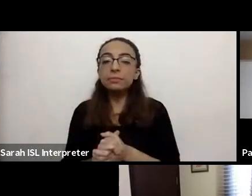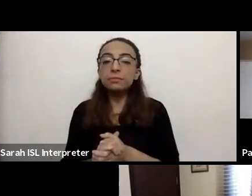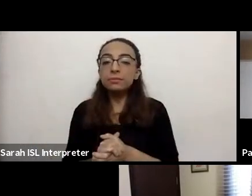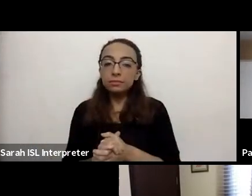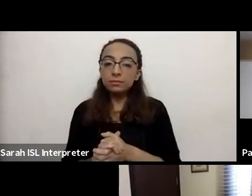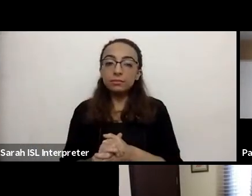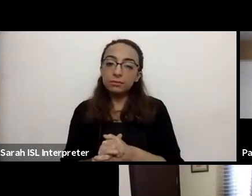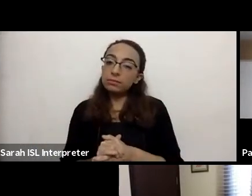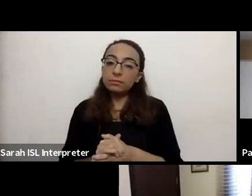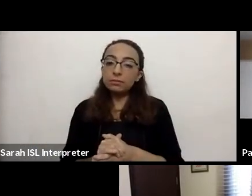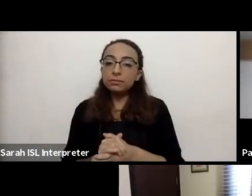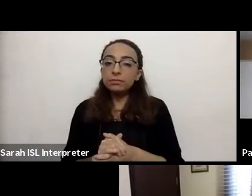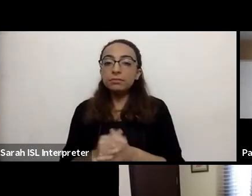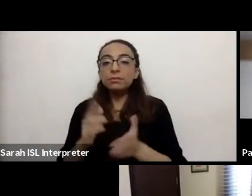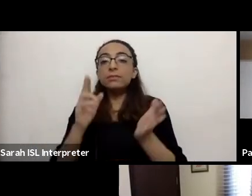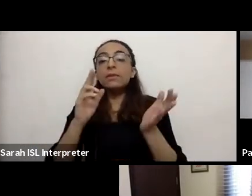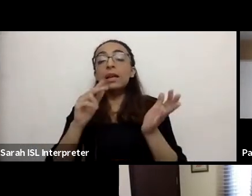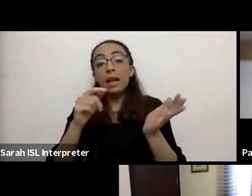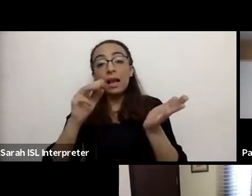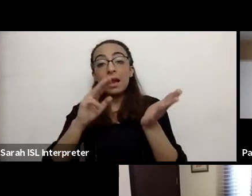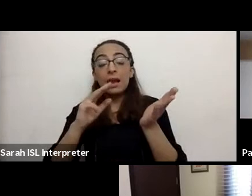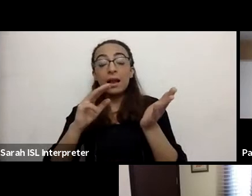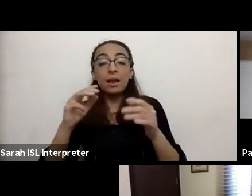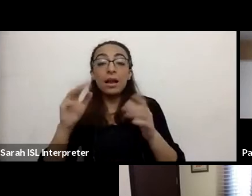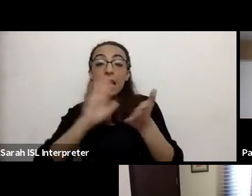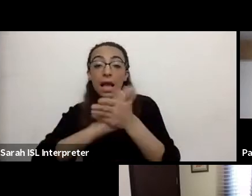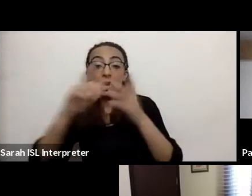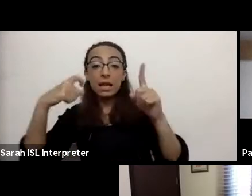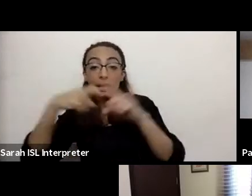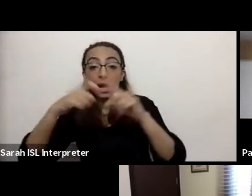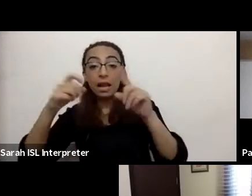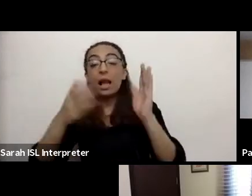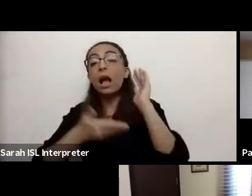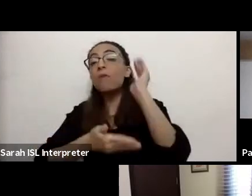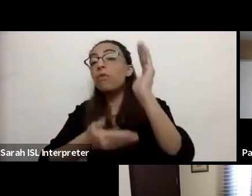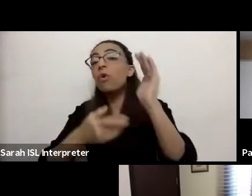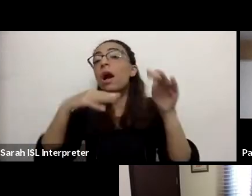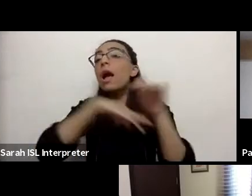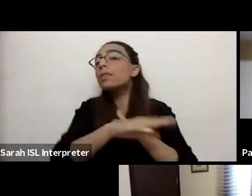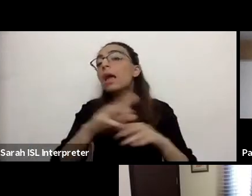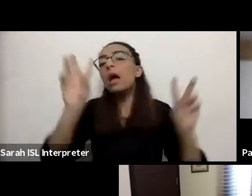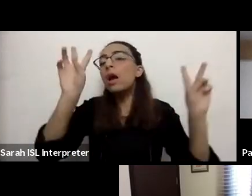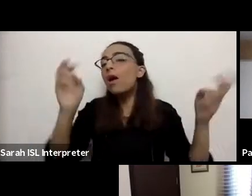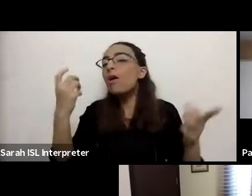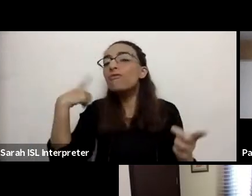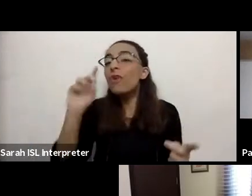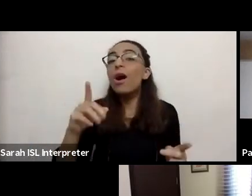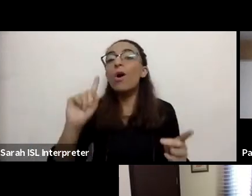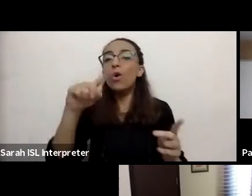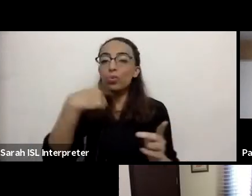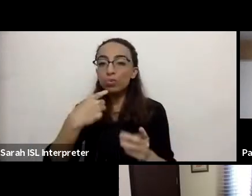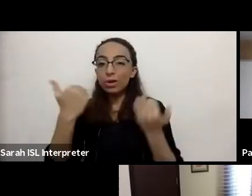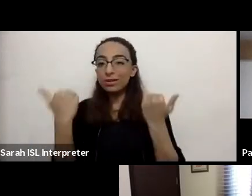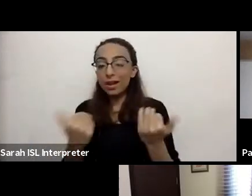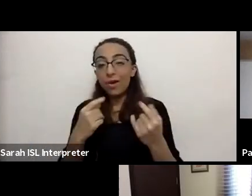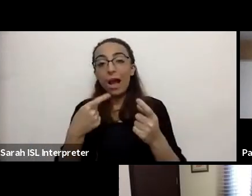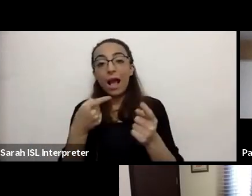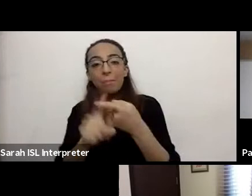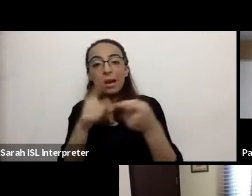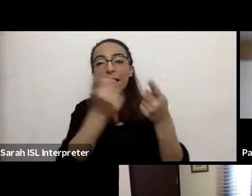The NCPEDP-Mindtree Helen Keller Award, recognizes such role models who, during these times of